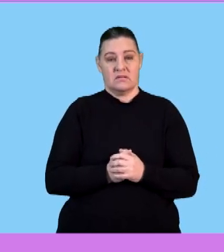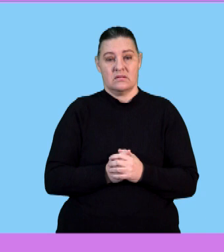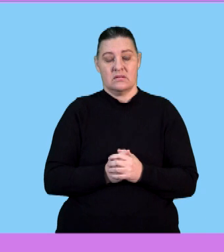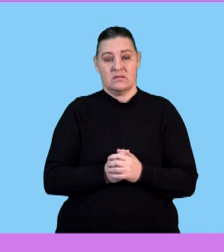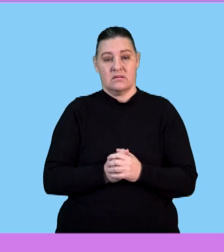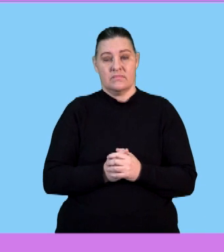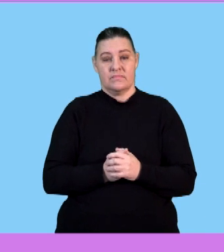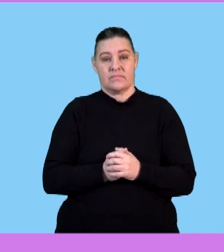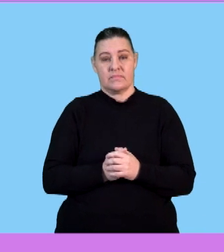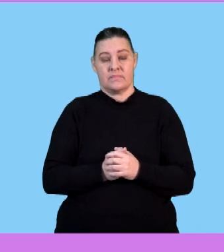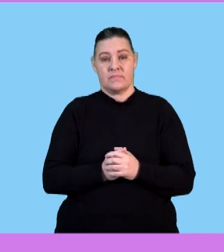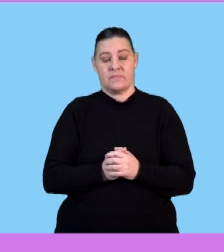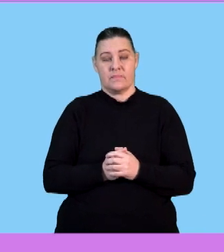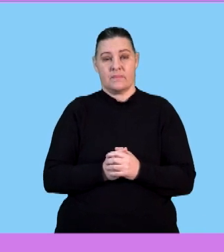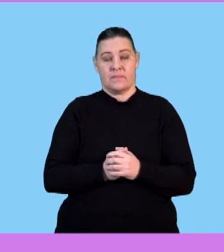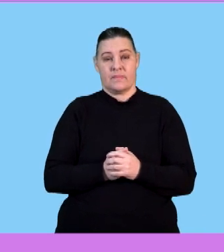we get